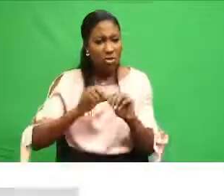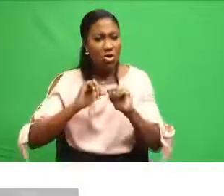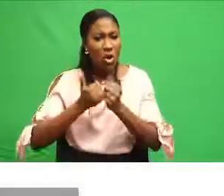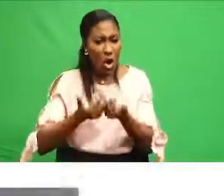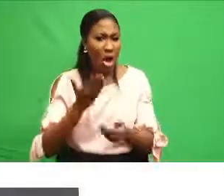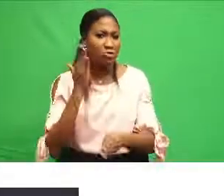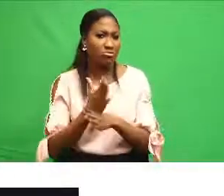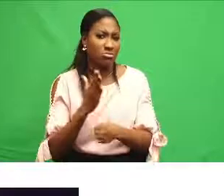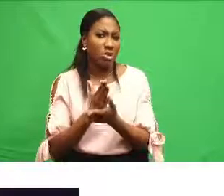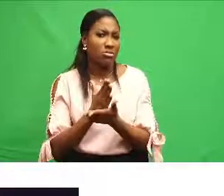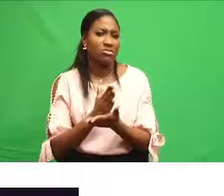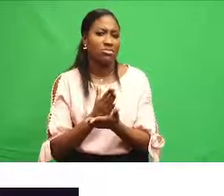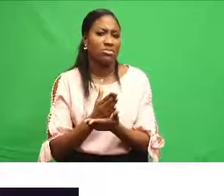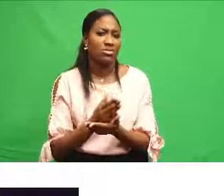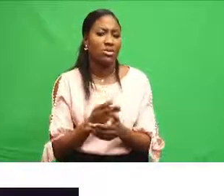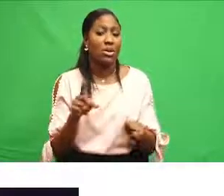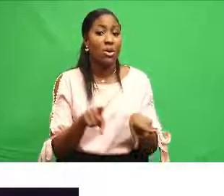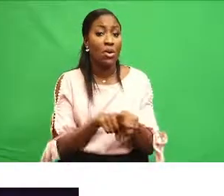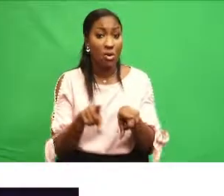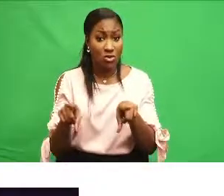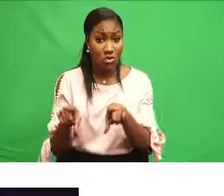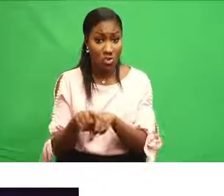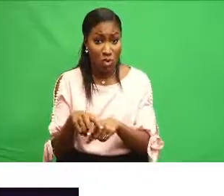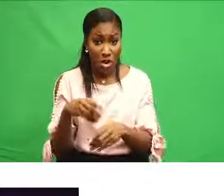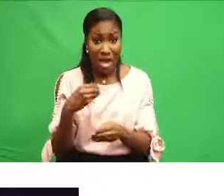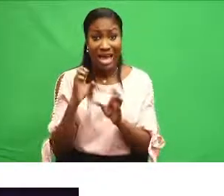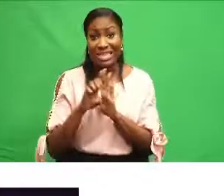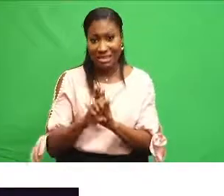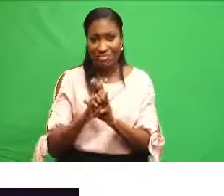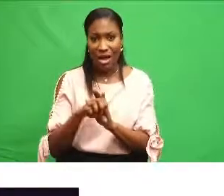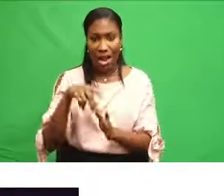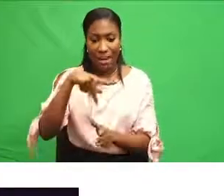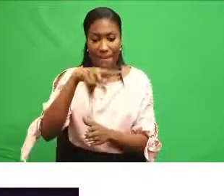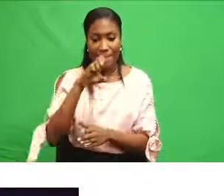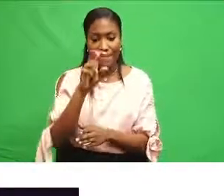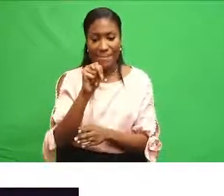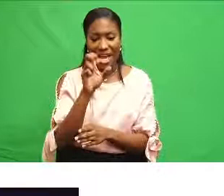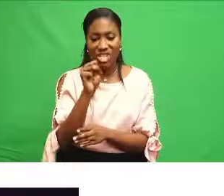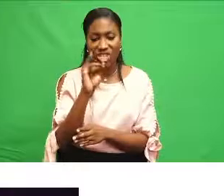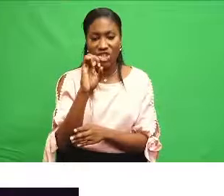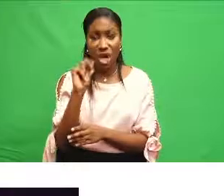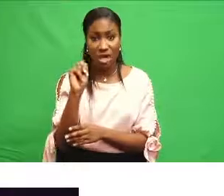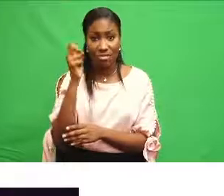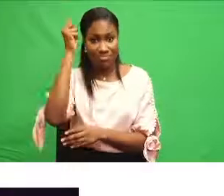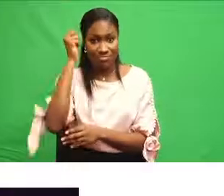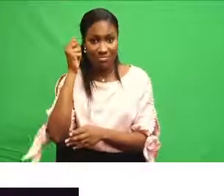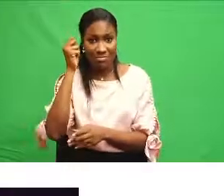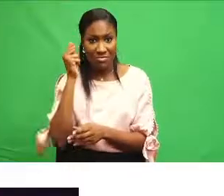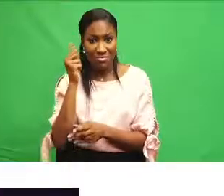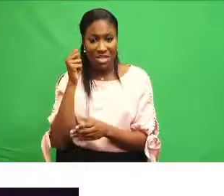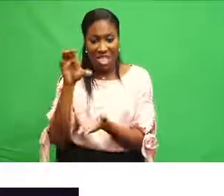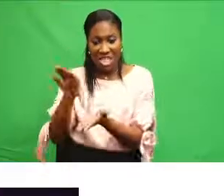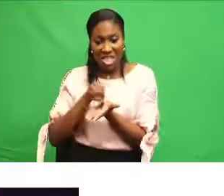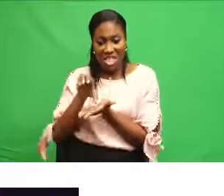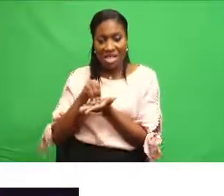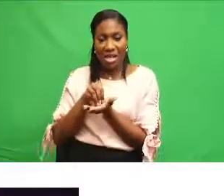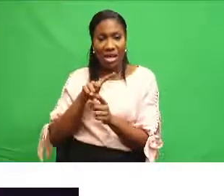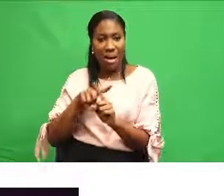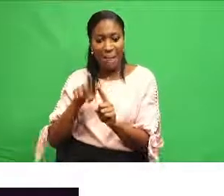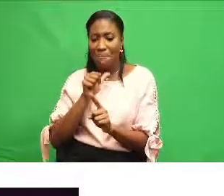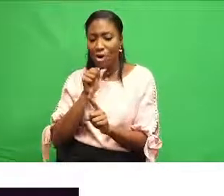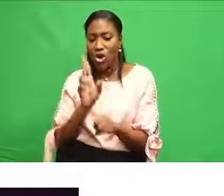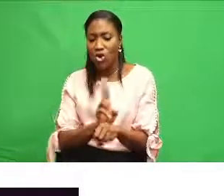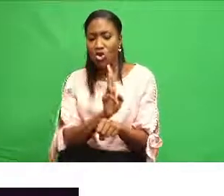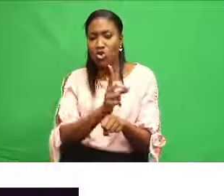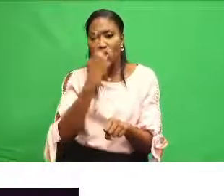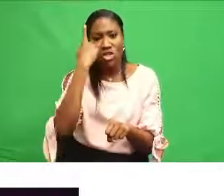general misappropriation of the funds from the pension, so it's entrusted to someone, but at the same time they are not using it to really care for the elder. We've heard reports of